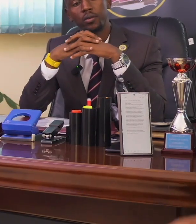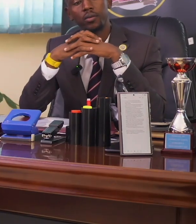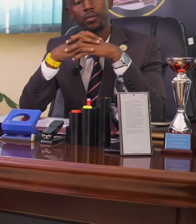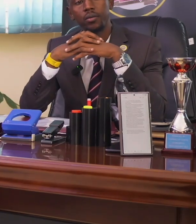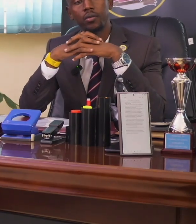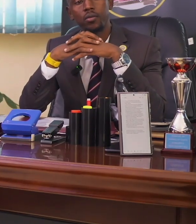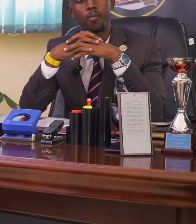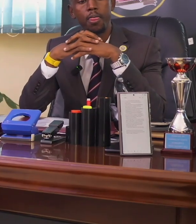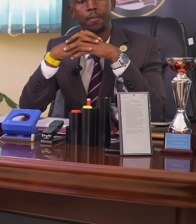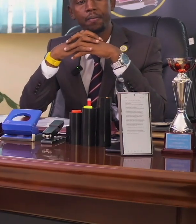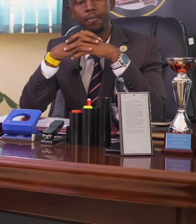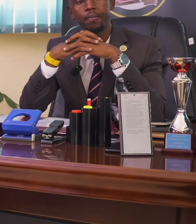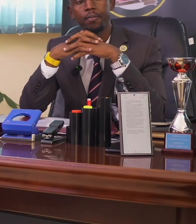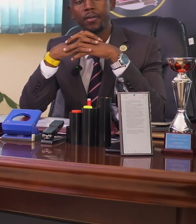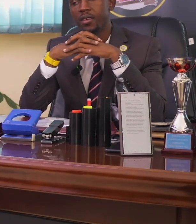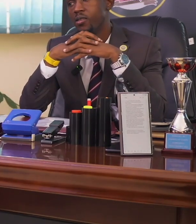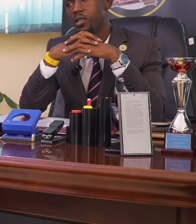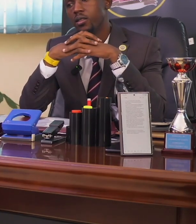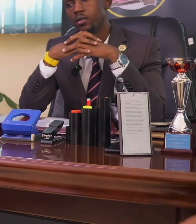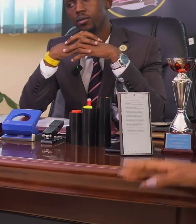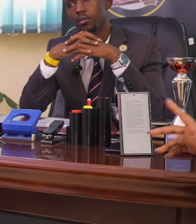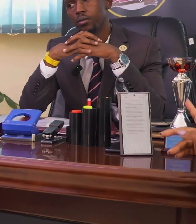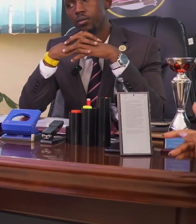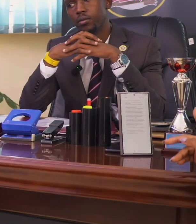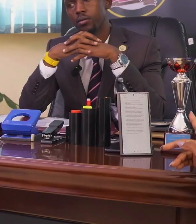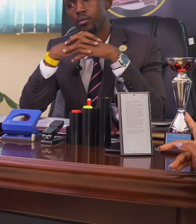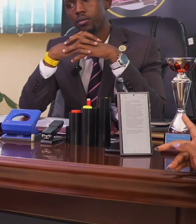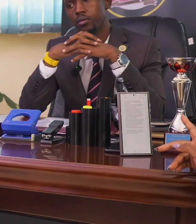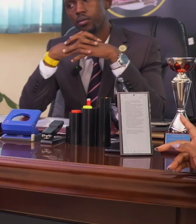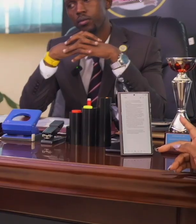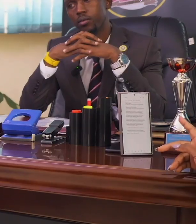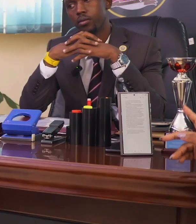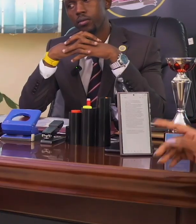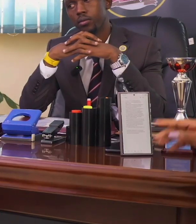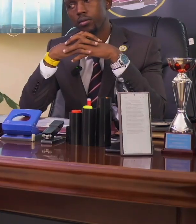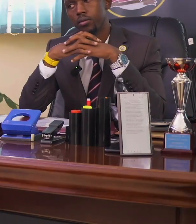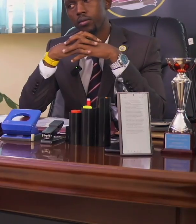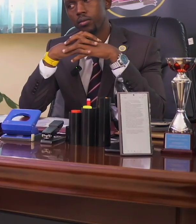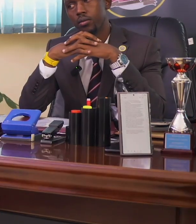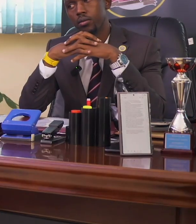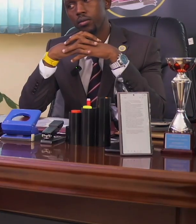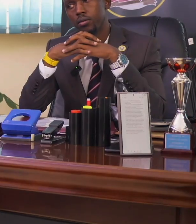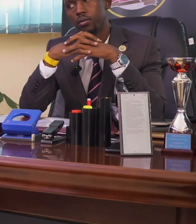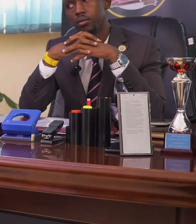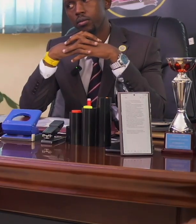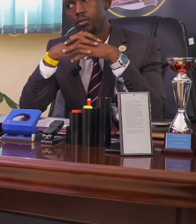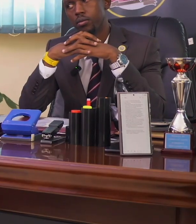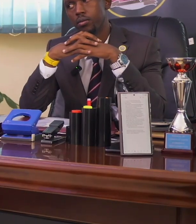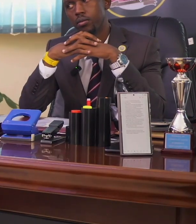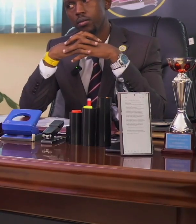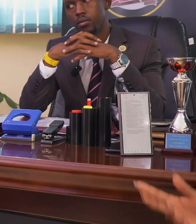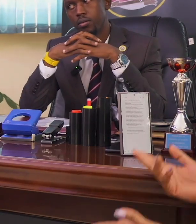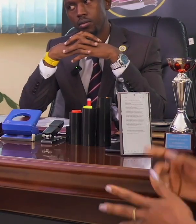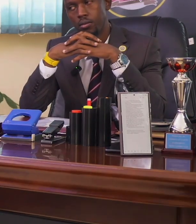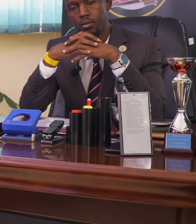the country that have been commenting your job. And finally, we have now the Mazingira Day that is